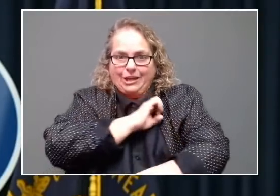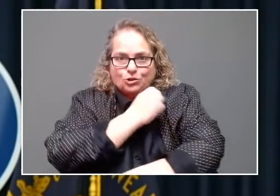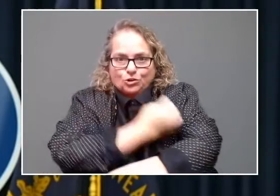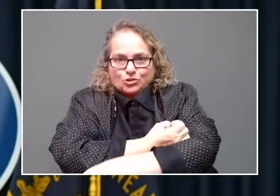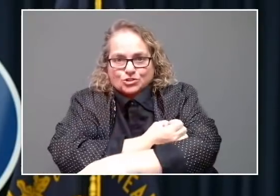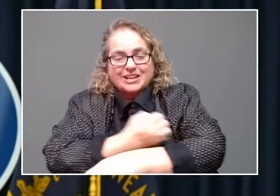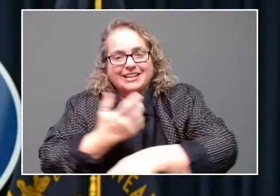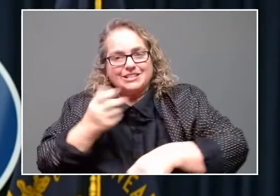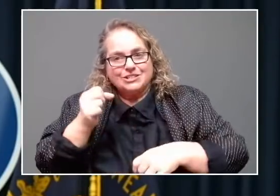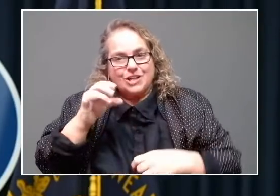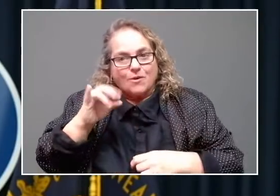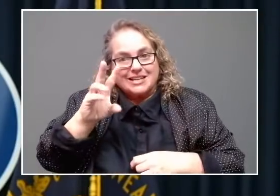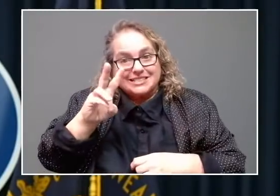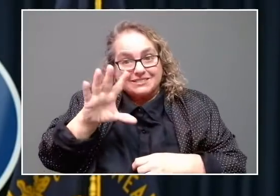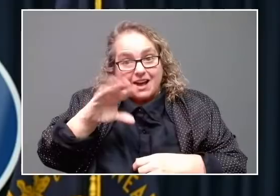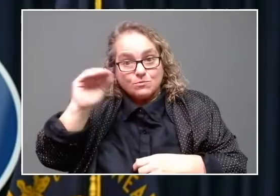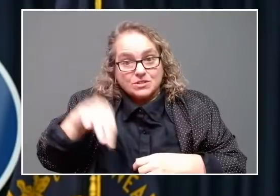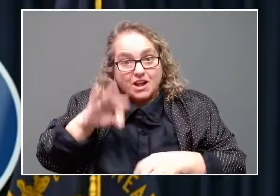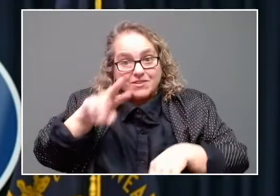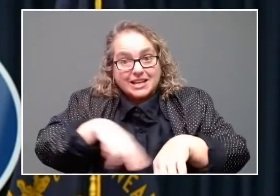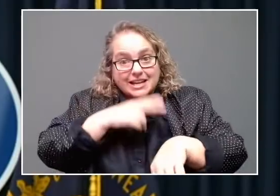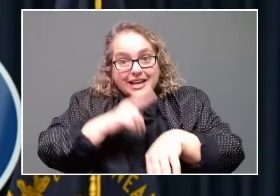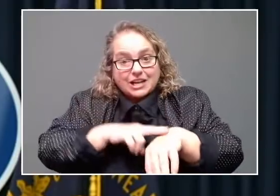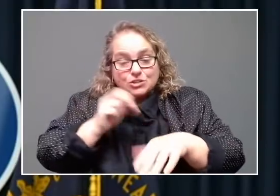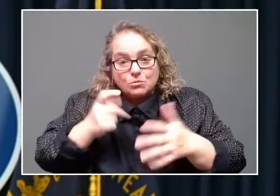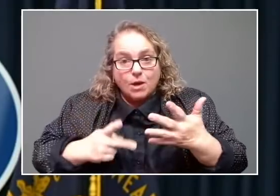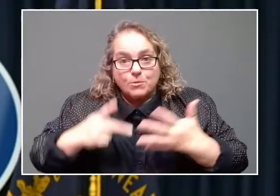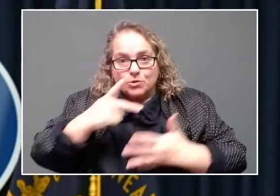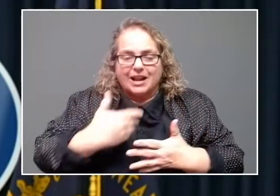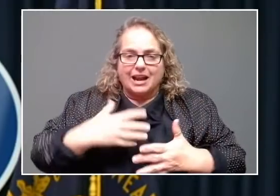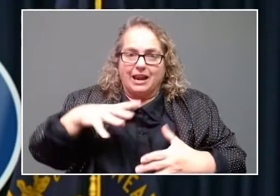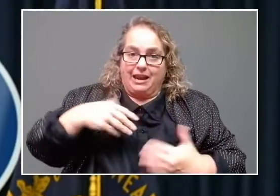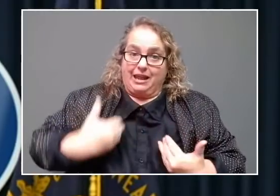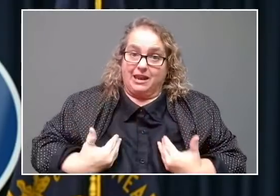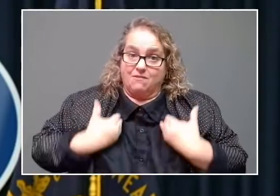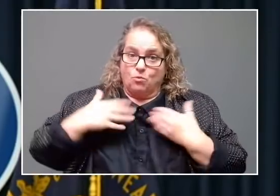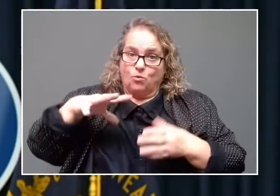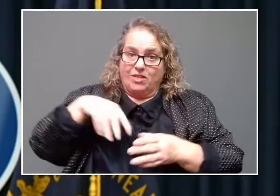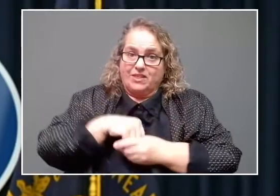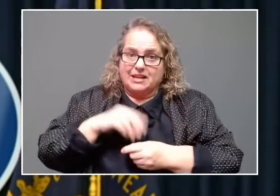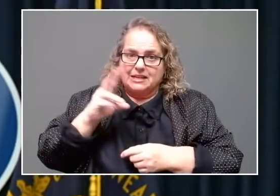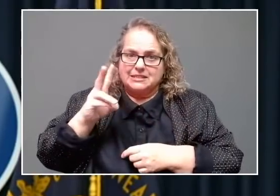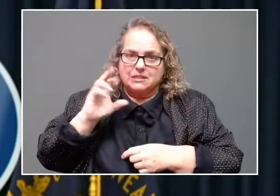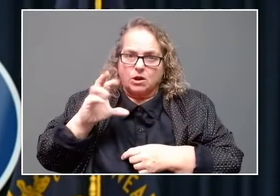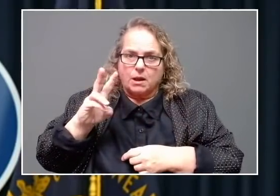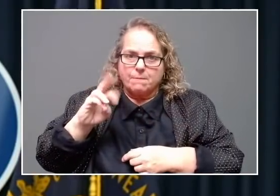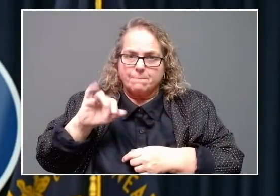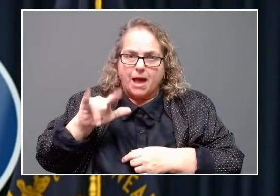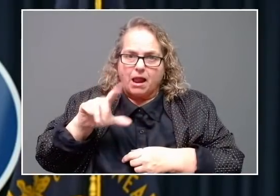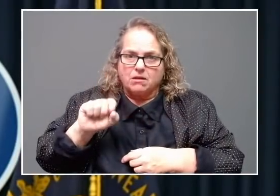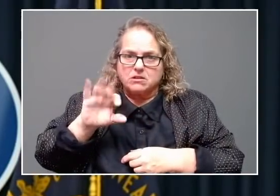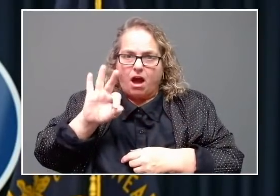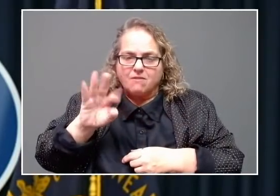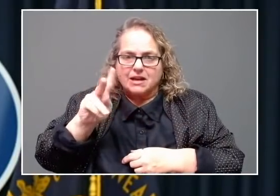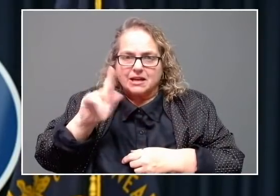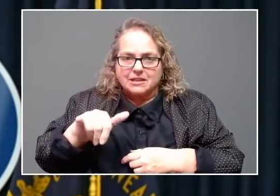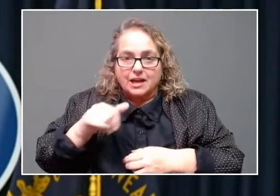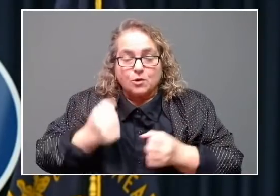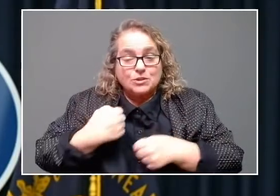nation's population lives within 600 miles of Kentucky, making it also a very